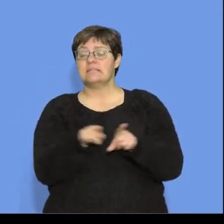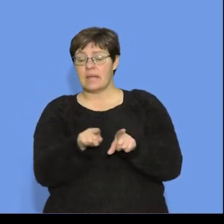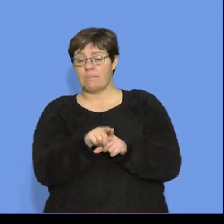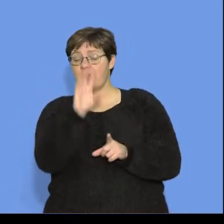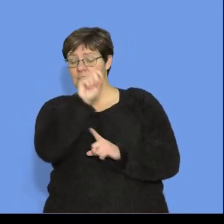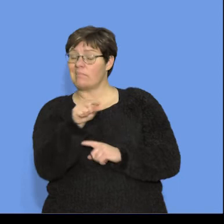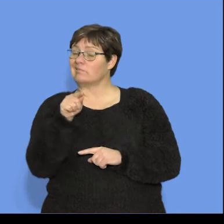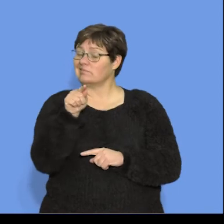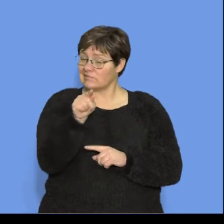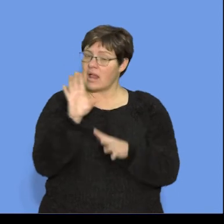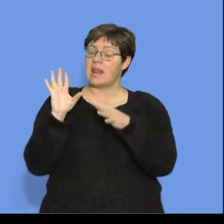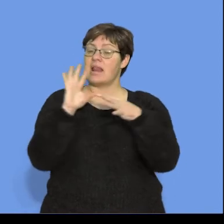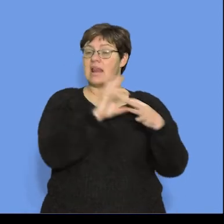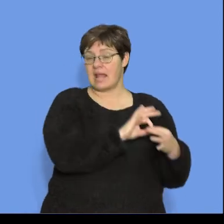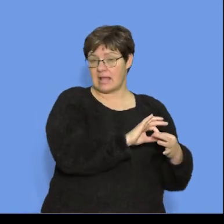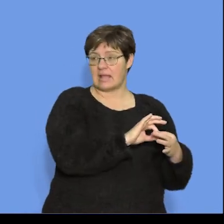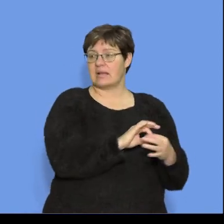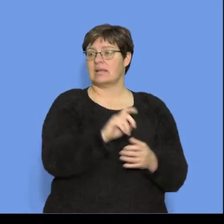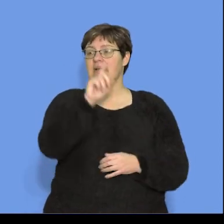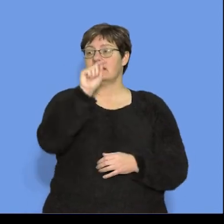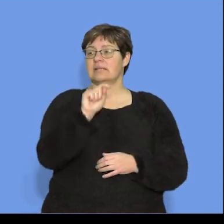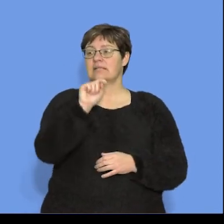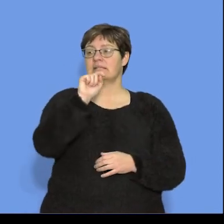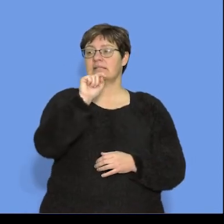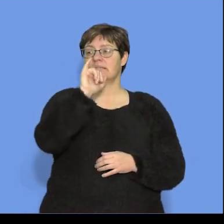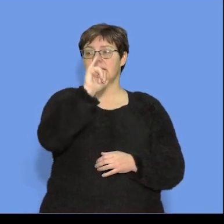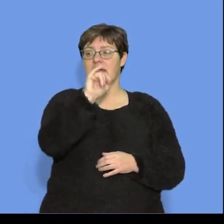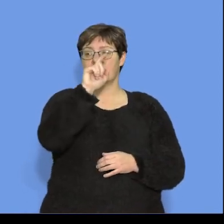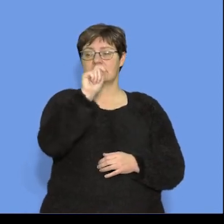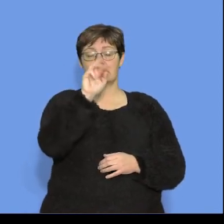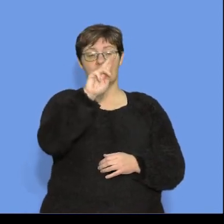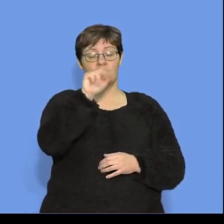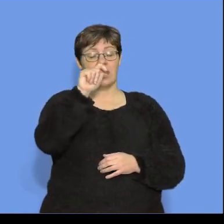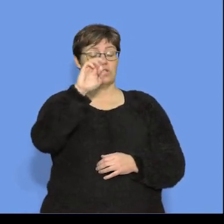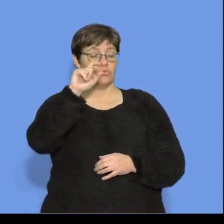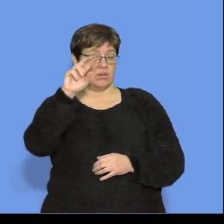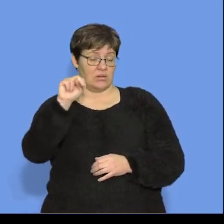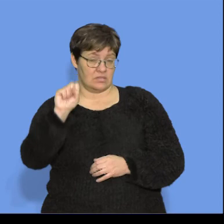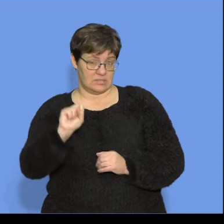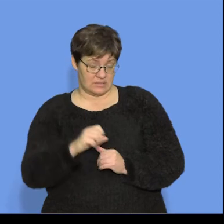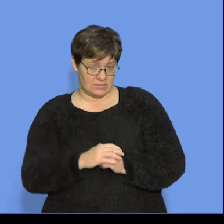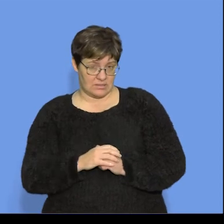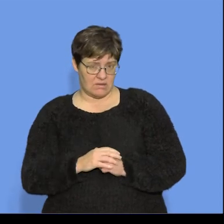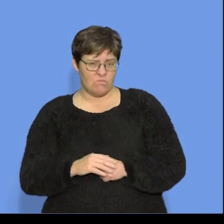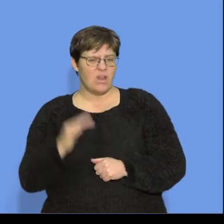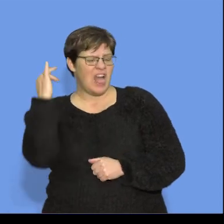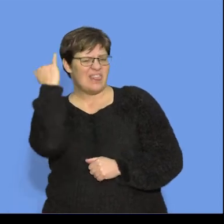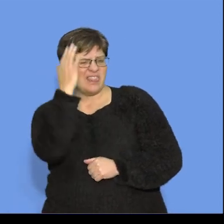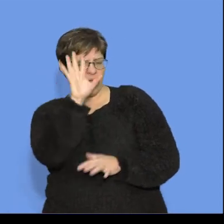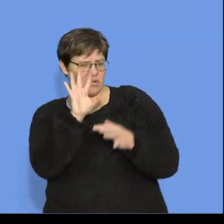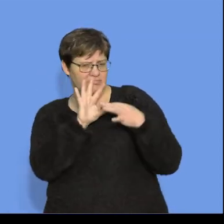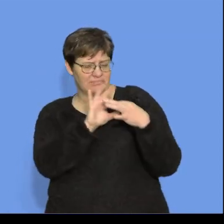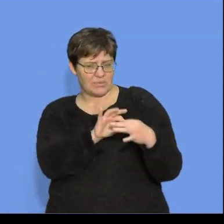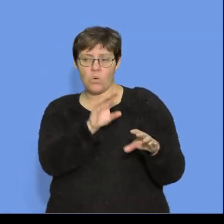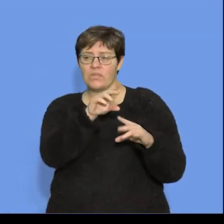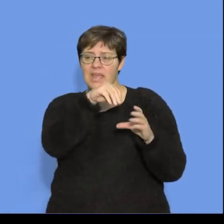that stoichiometry is linked to titrations. So we're just going to focus on some of the theory that's taking place in